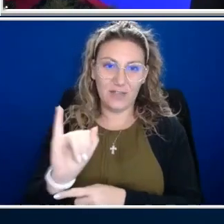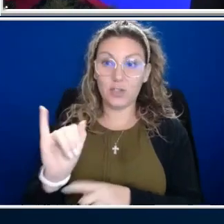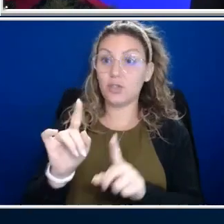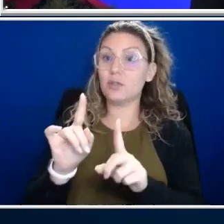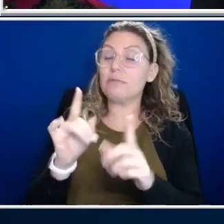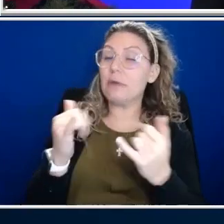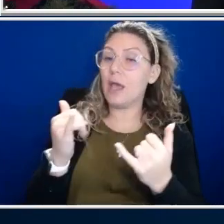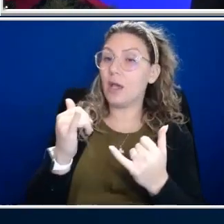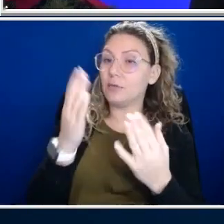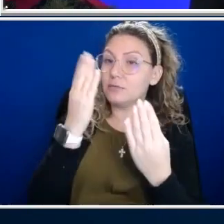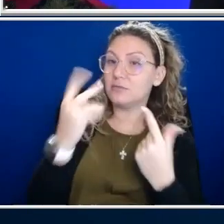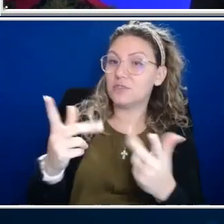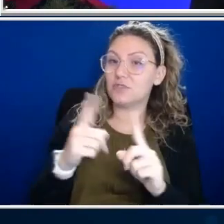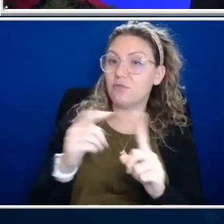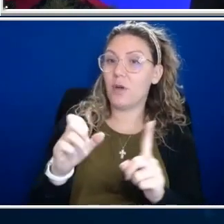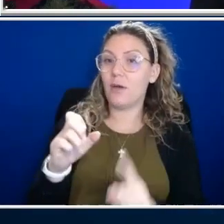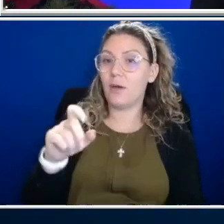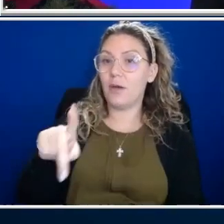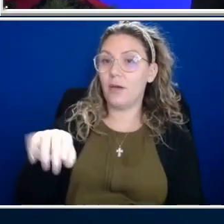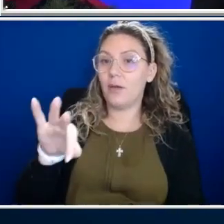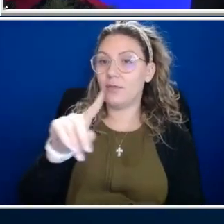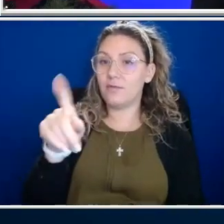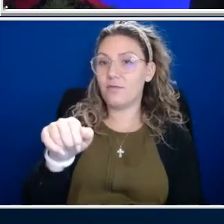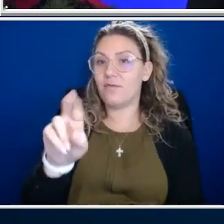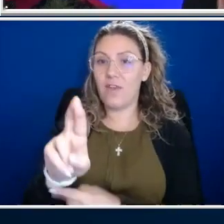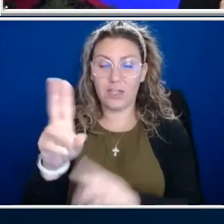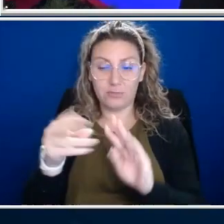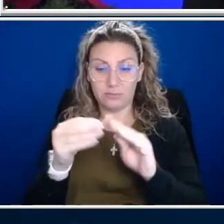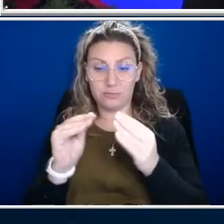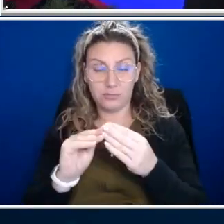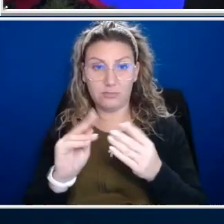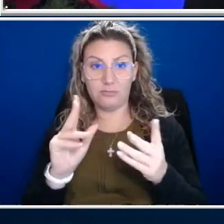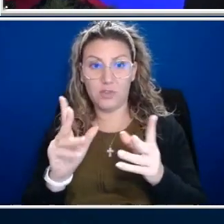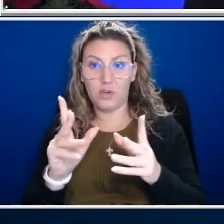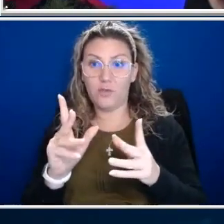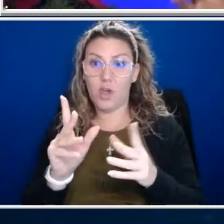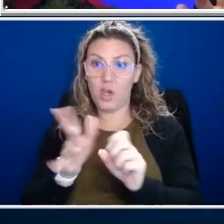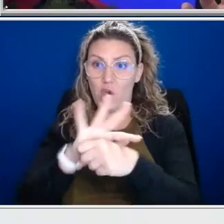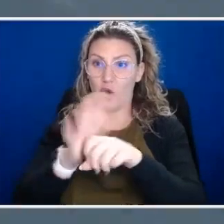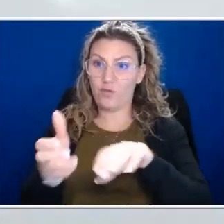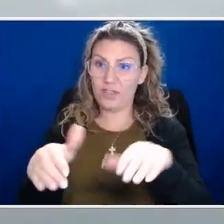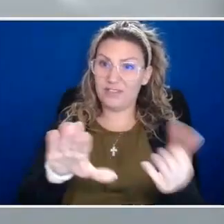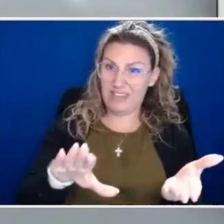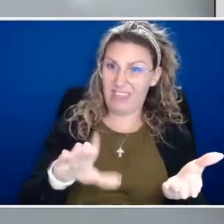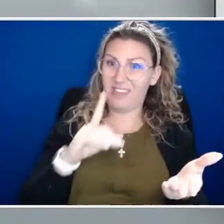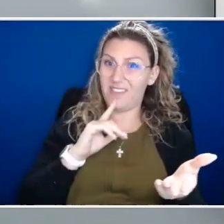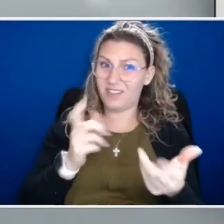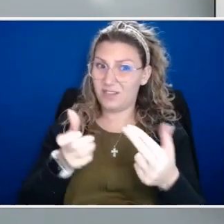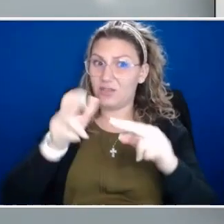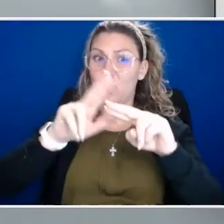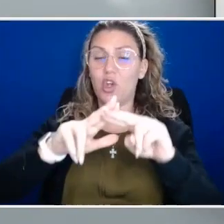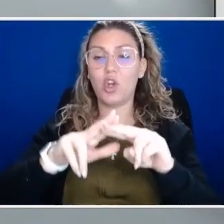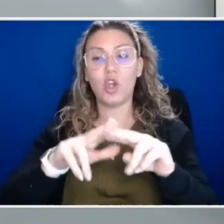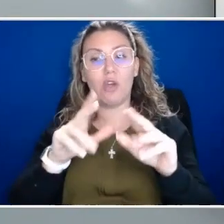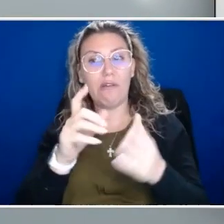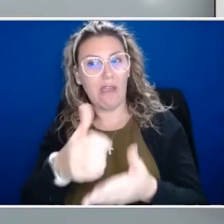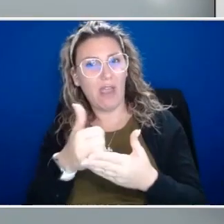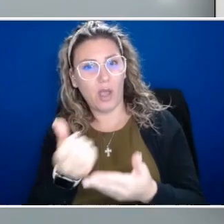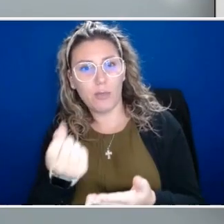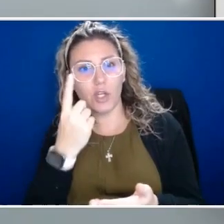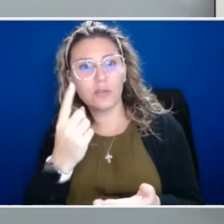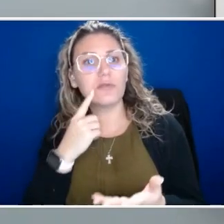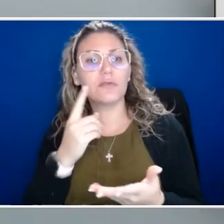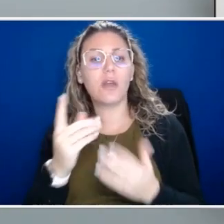Foundation found the number of COVID deaths from people who are vaccinated has gone up. You got to kind of help us understand this. In fall of